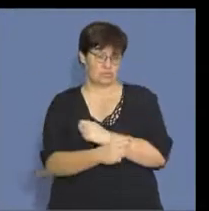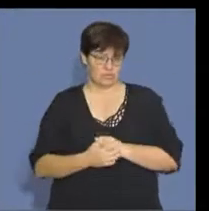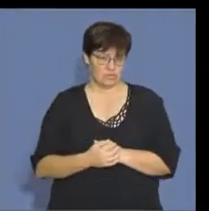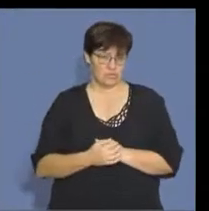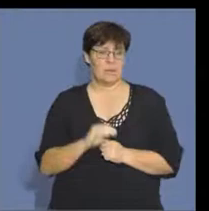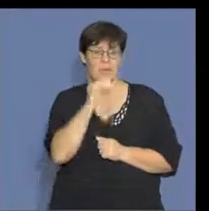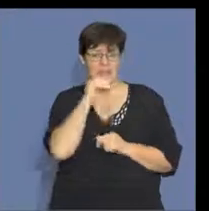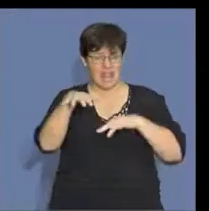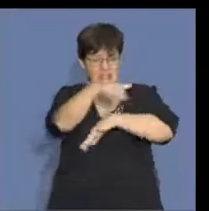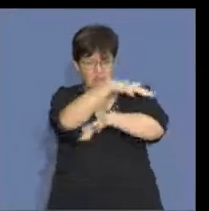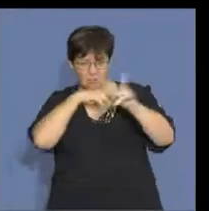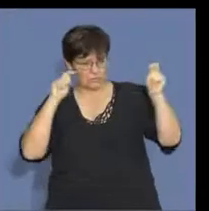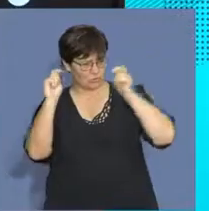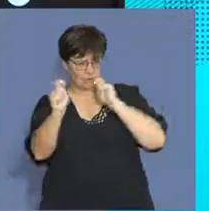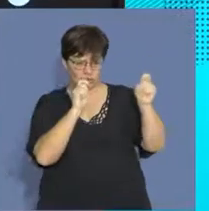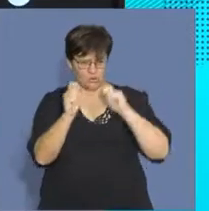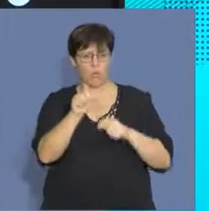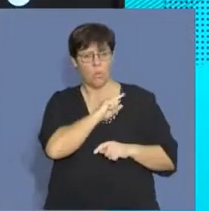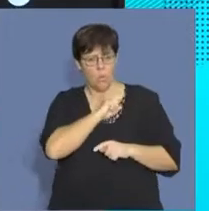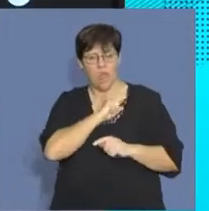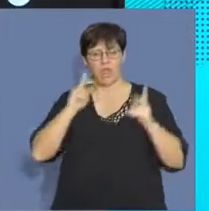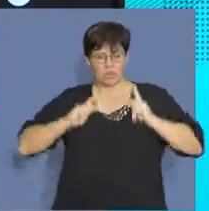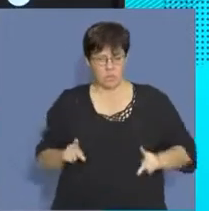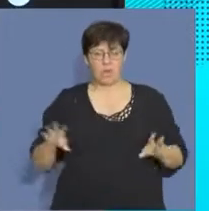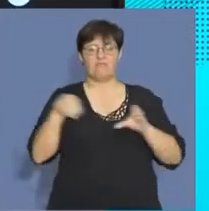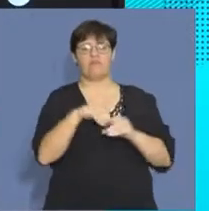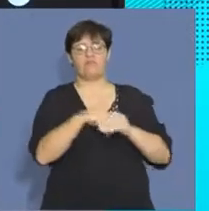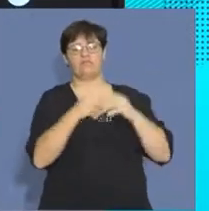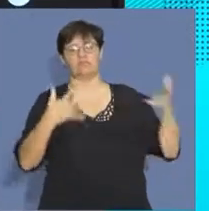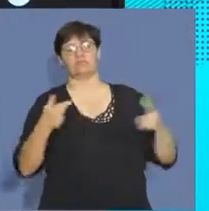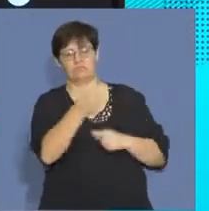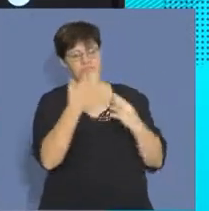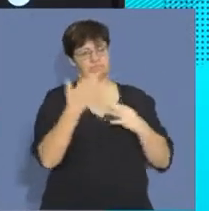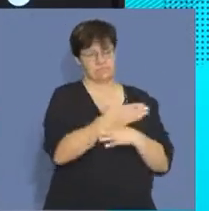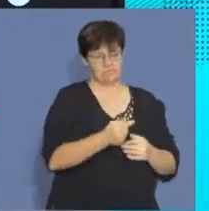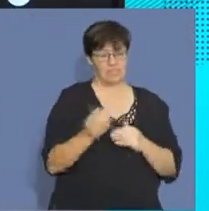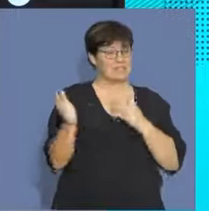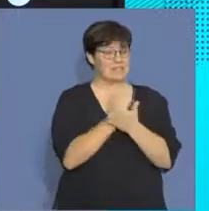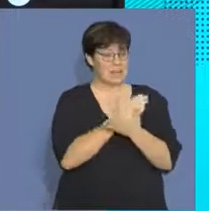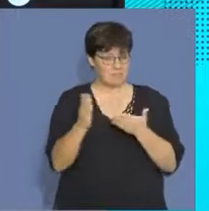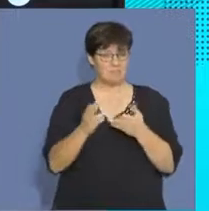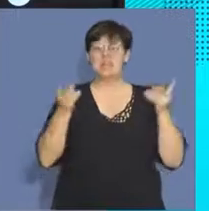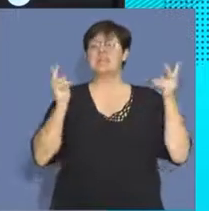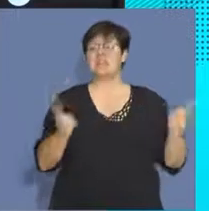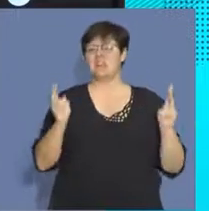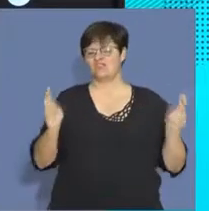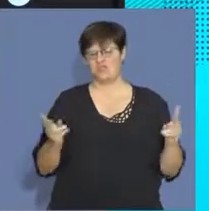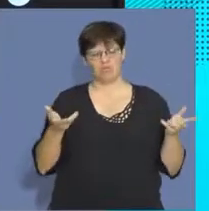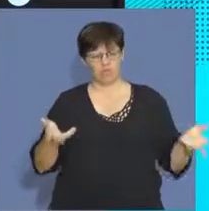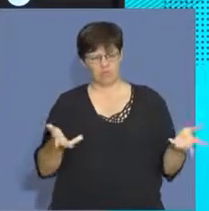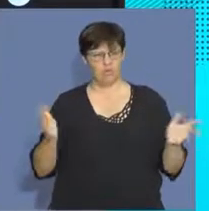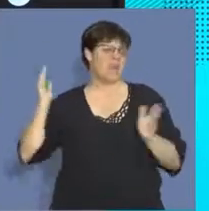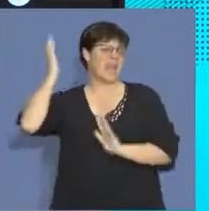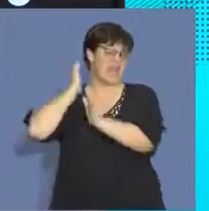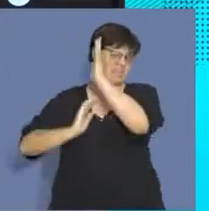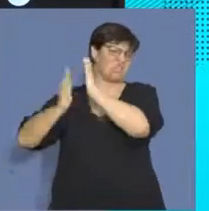the changes in the environment due to human activity. We do know that some of climate change is a natural phenomenon in the history